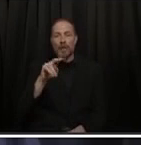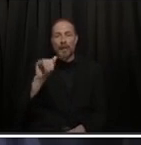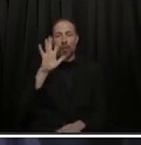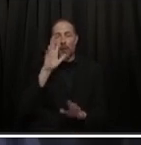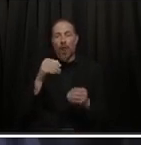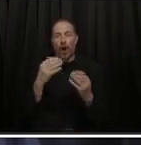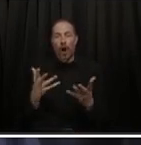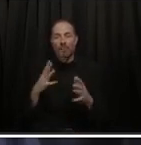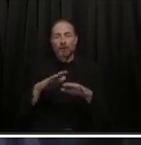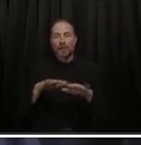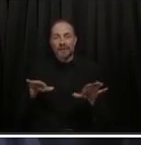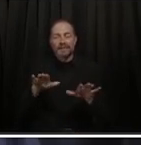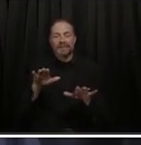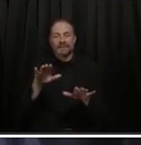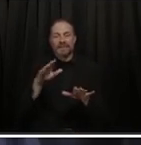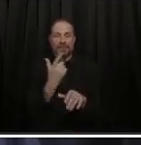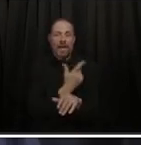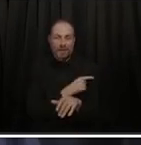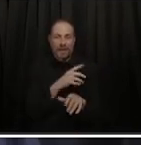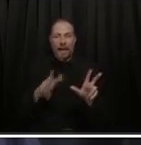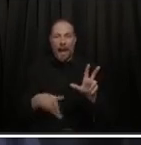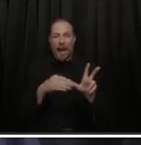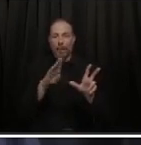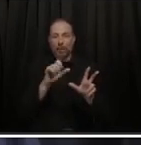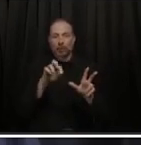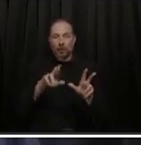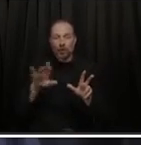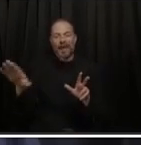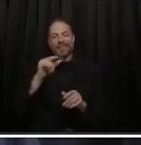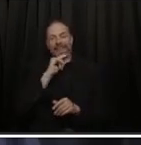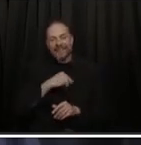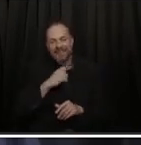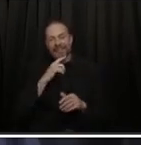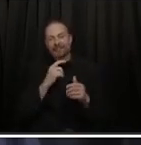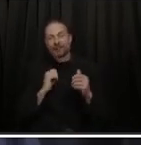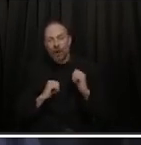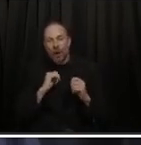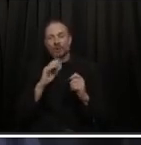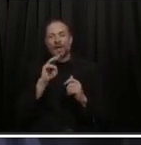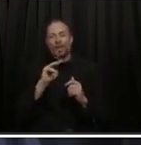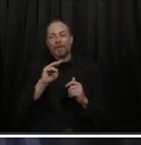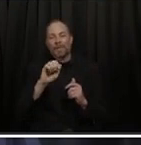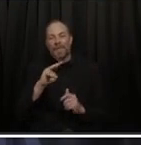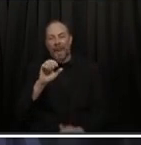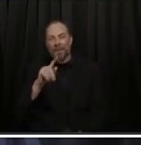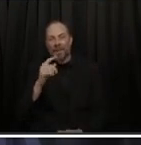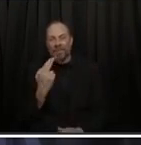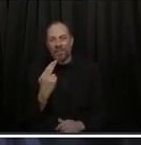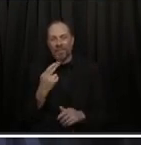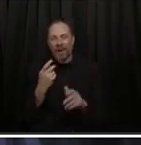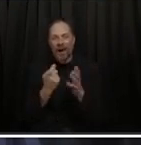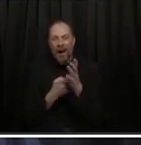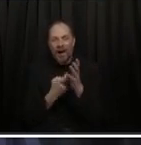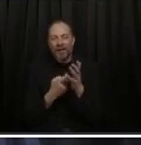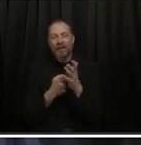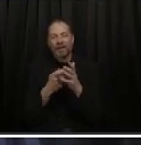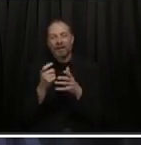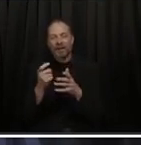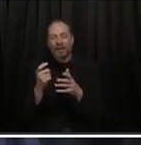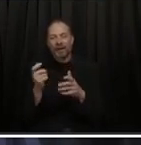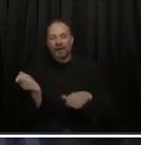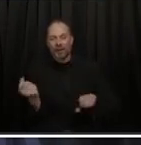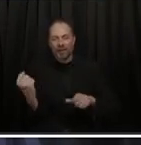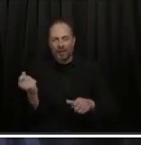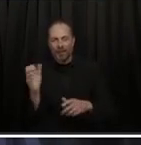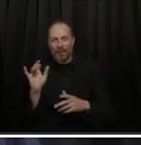kids vaccines at many of their events, at their family ice skating shows, Avs games, Mammoth games. If you're going to any of those games, you can pick up